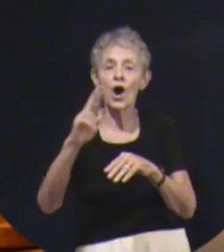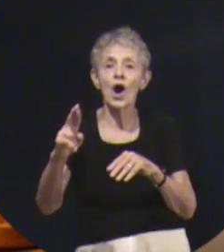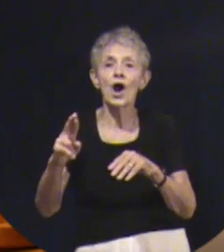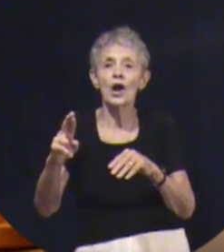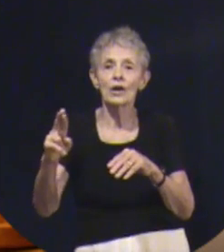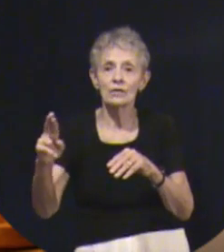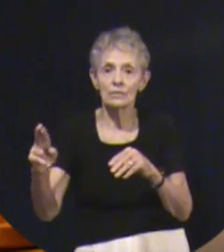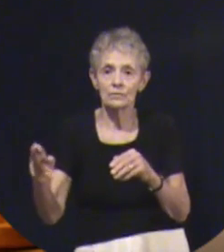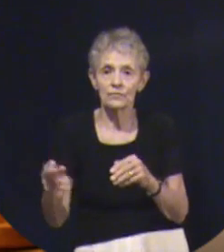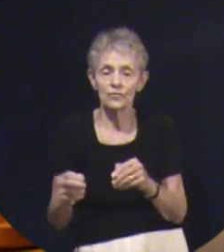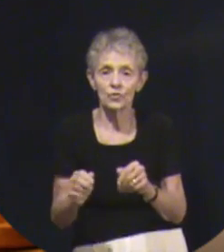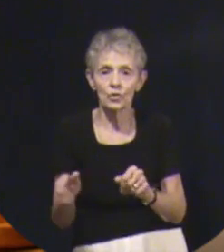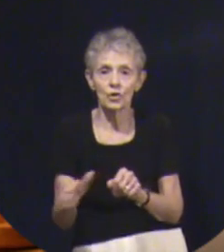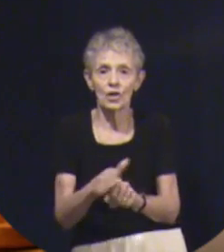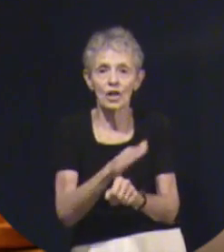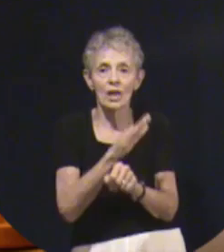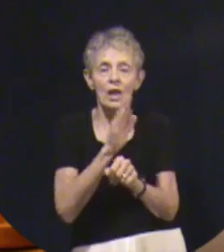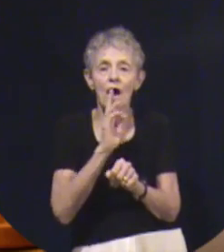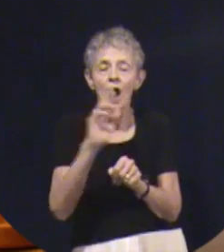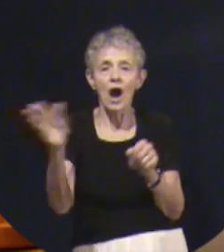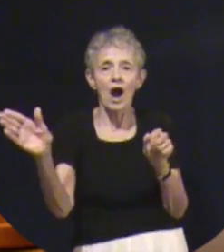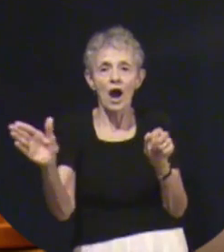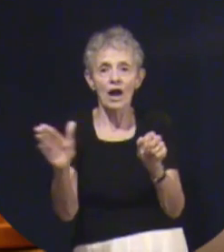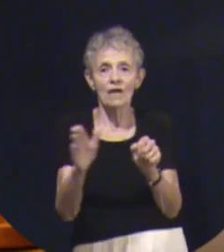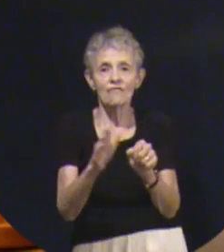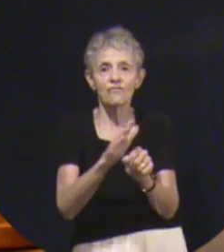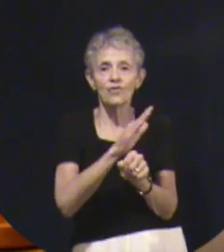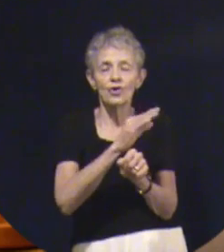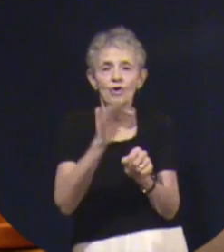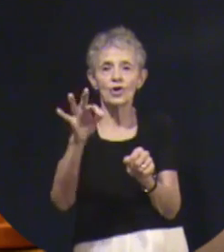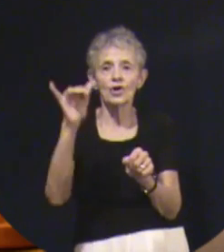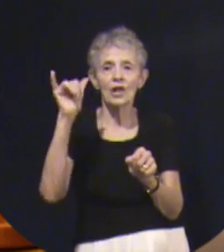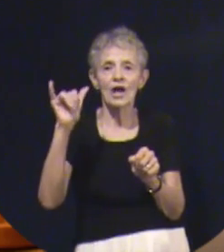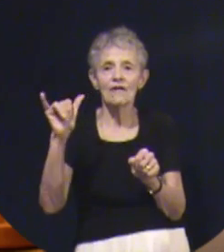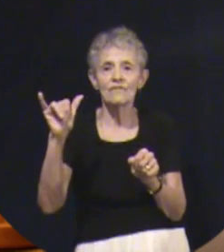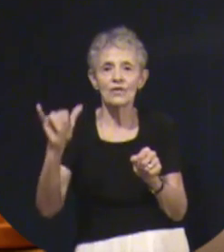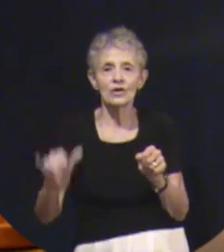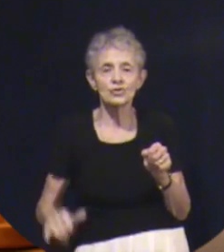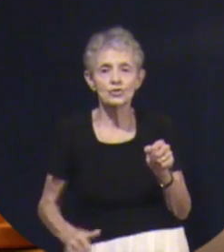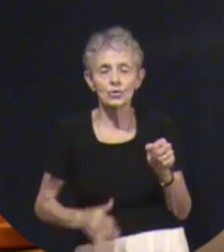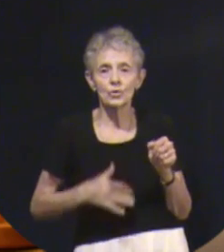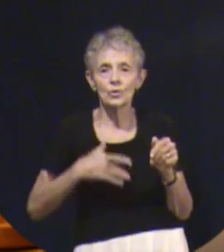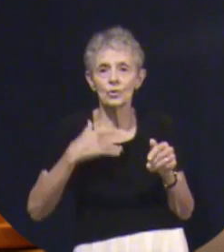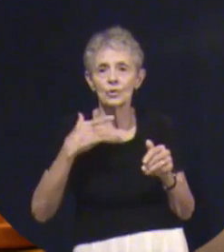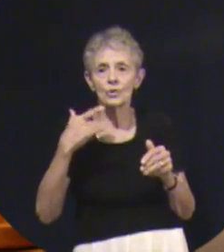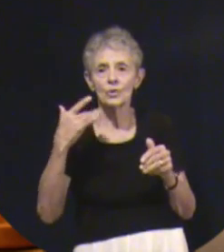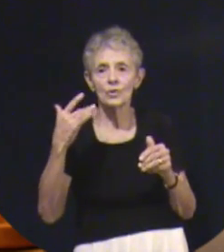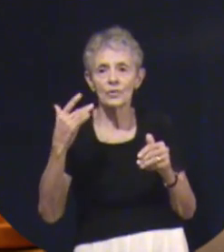Full of your